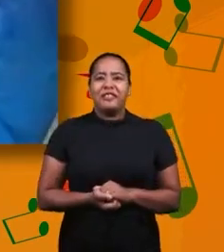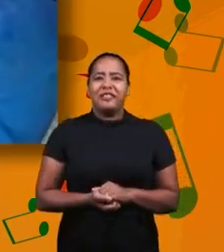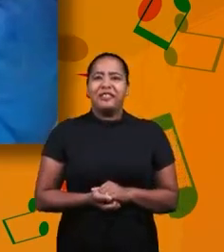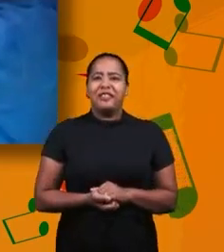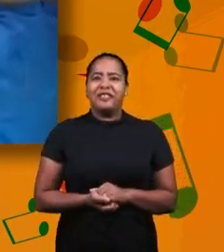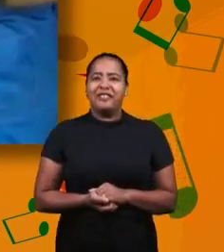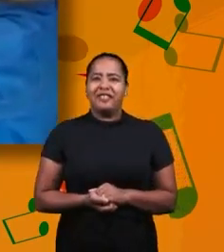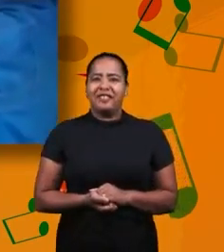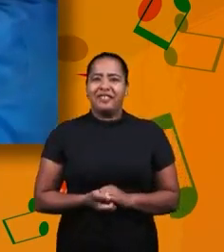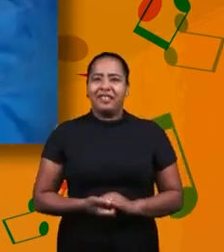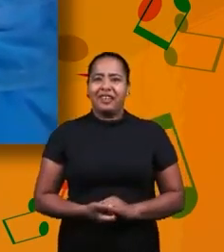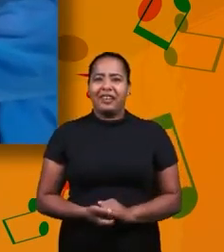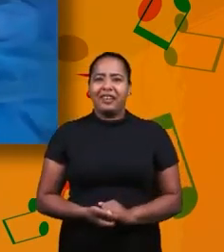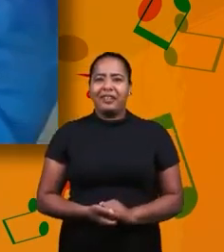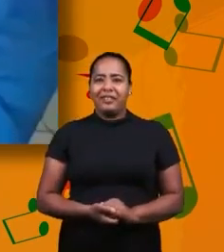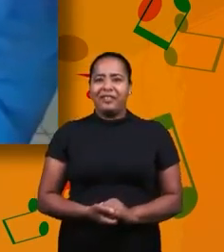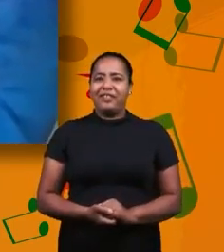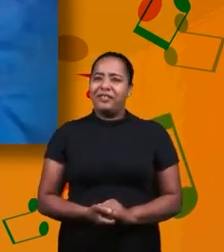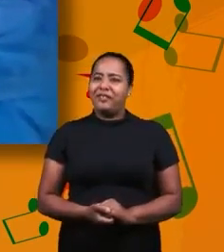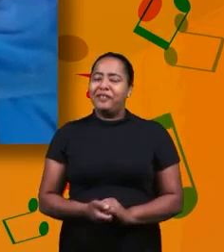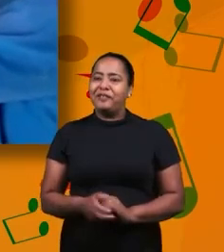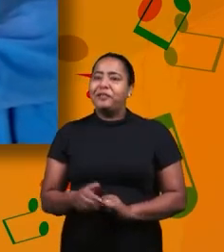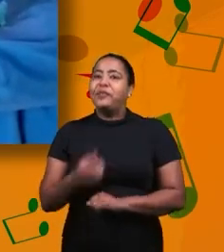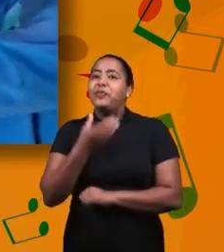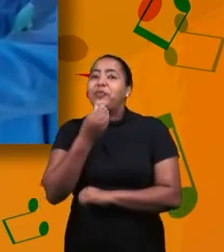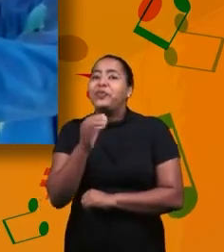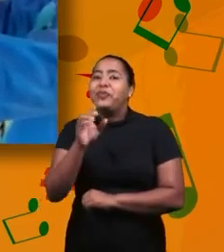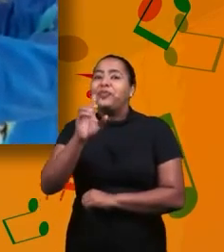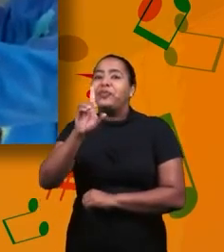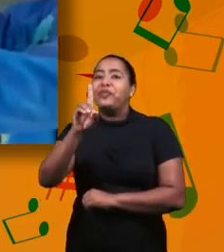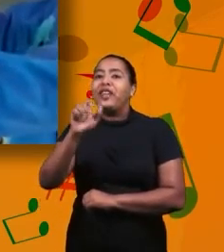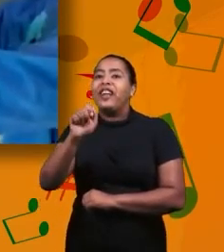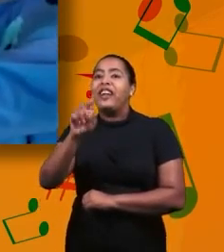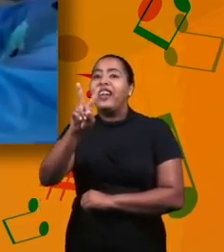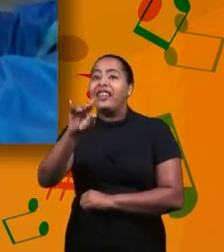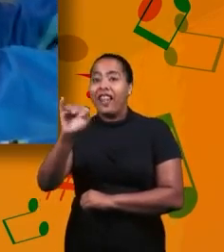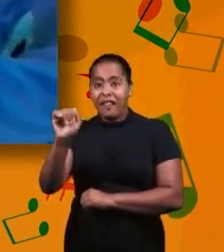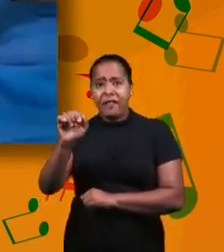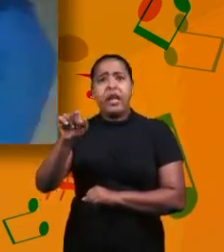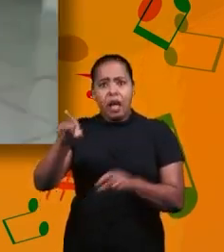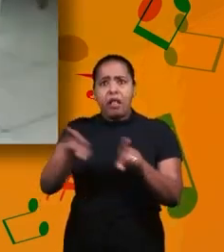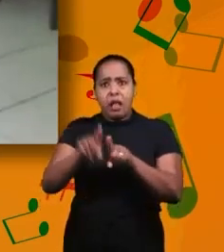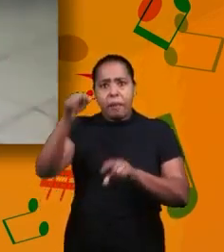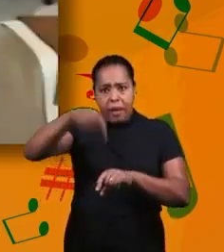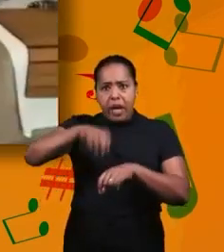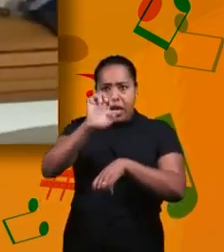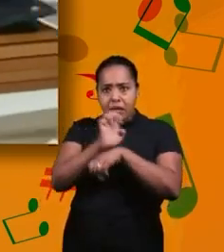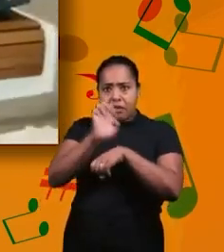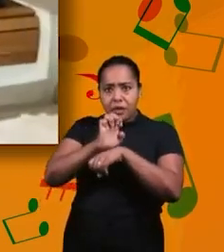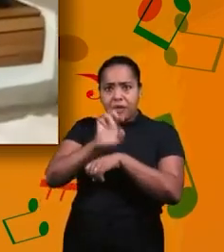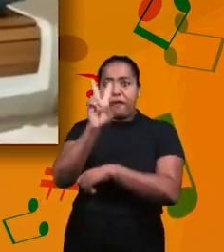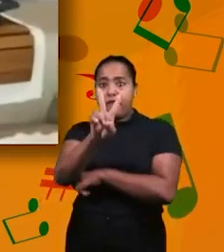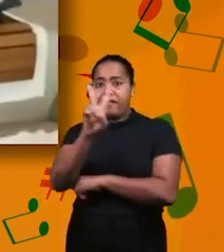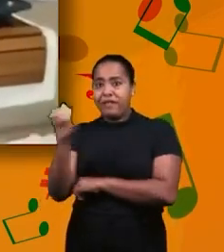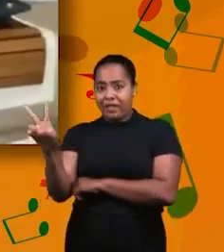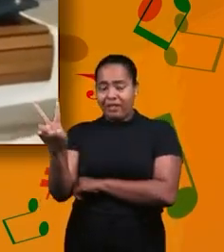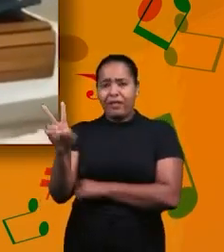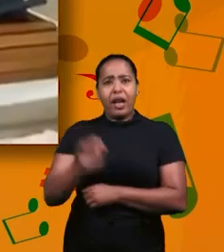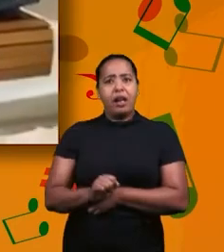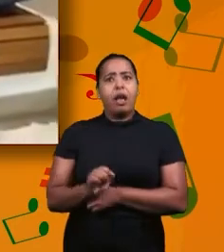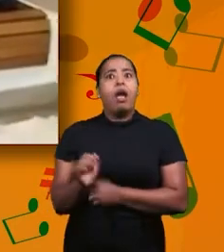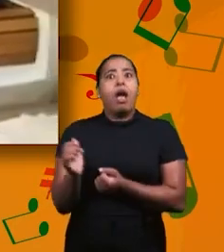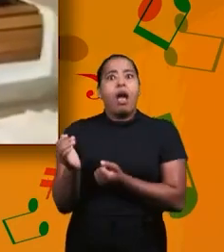This is Davi, also from the city of Vila Velha in the state of Espírito Santo. Davi is an